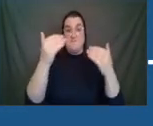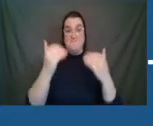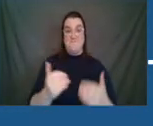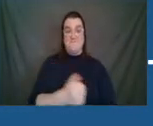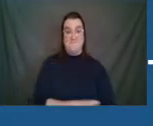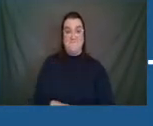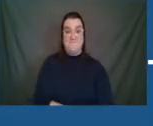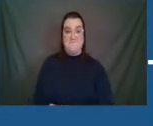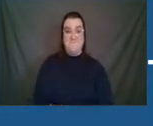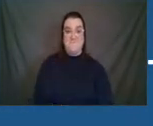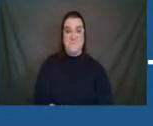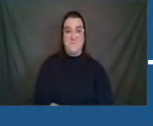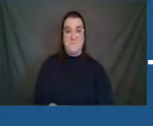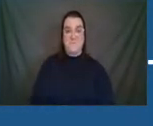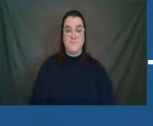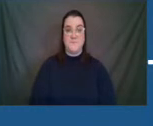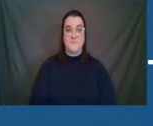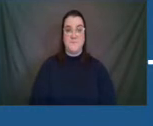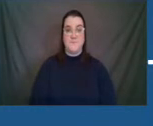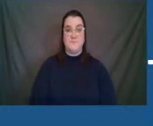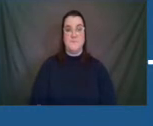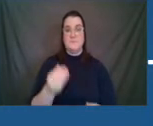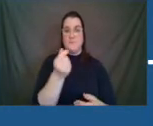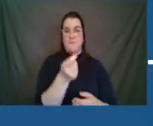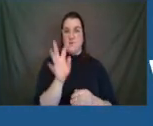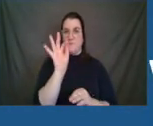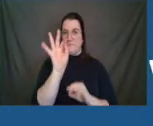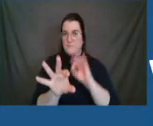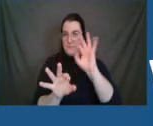of 2021. Next slide, please.